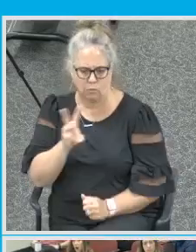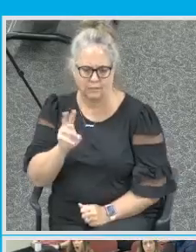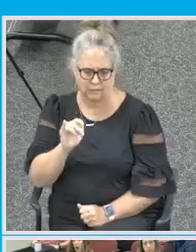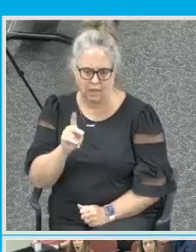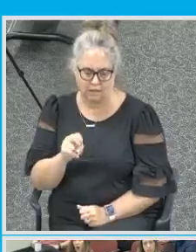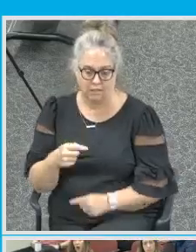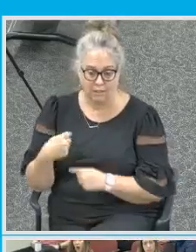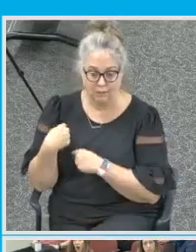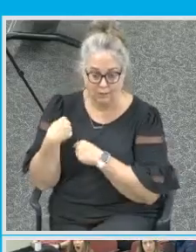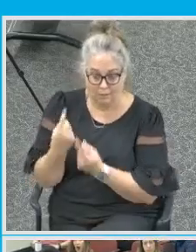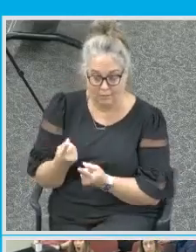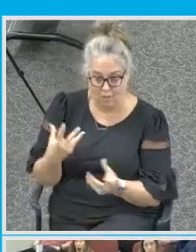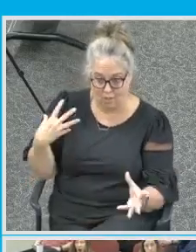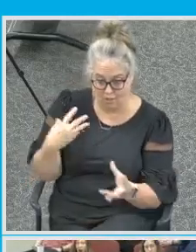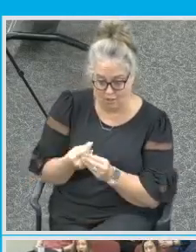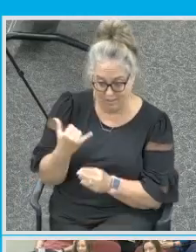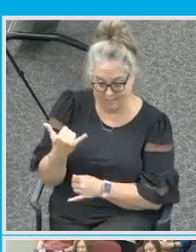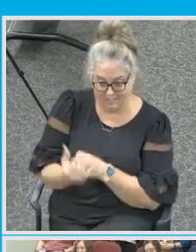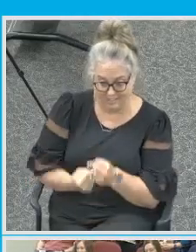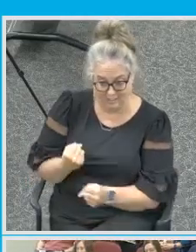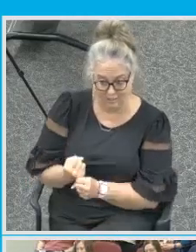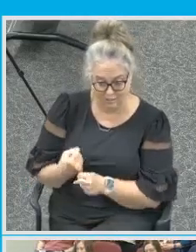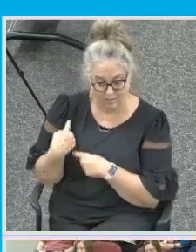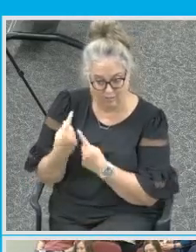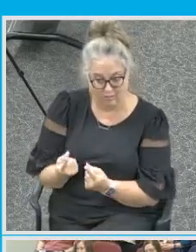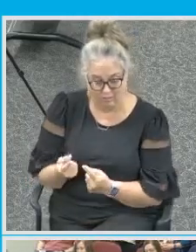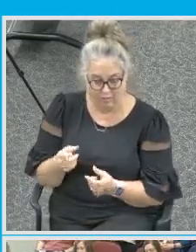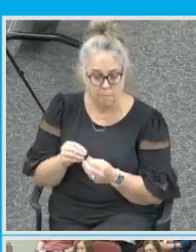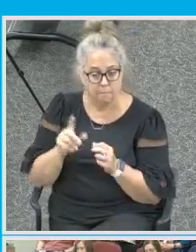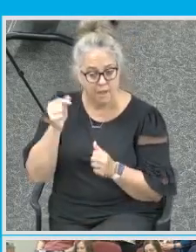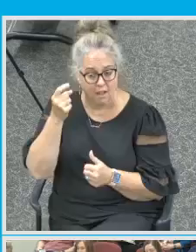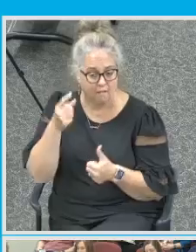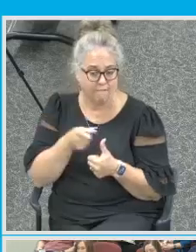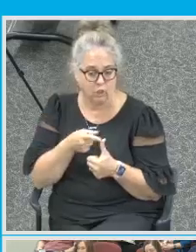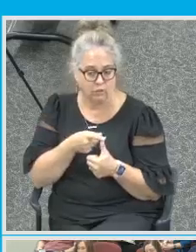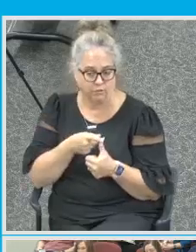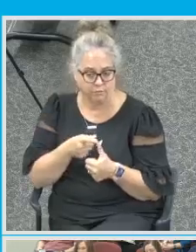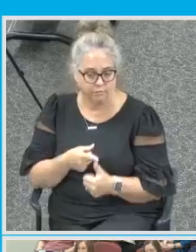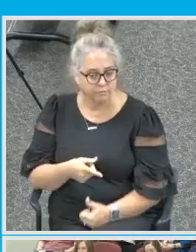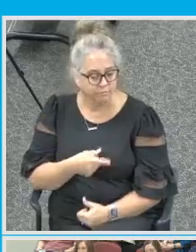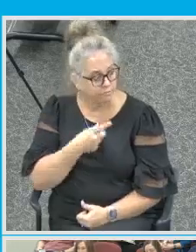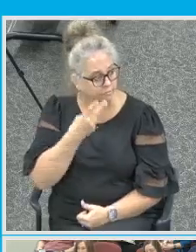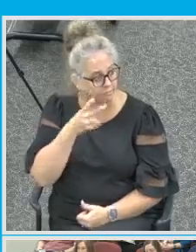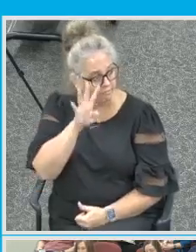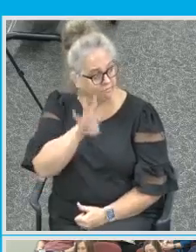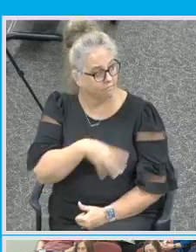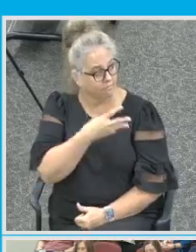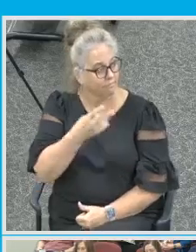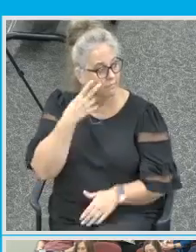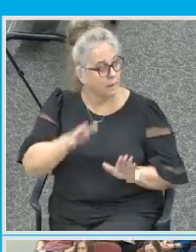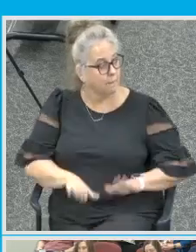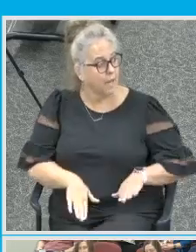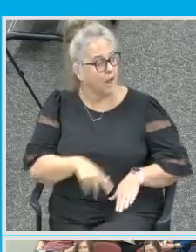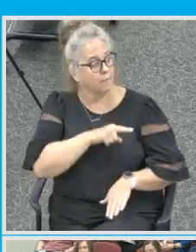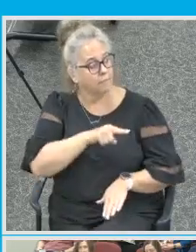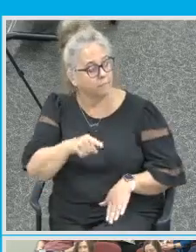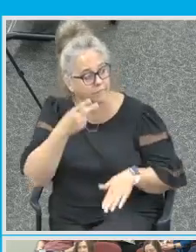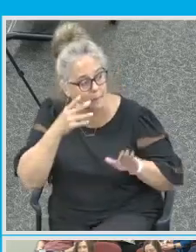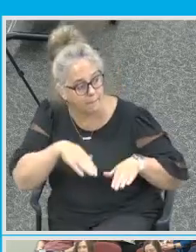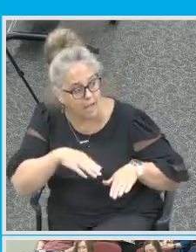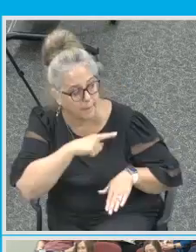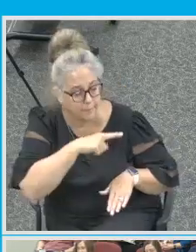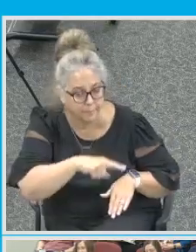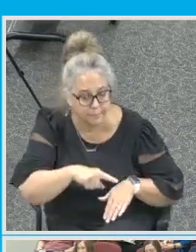let me orient you to the graph for starters. So on the bottom, the horizontal x-axis is what we